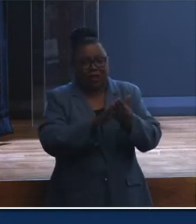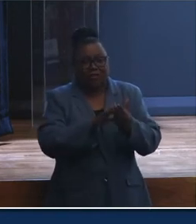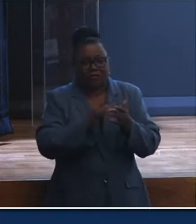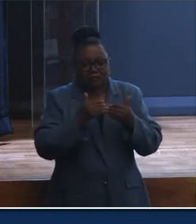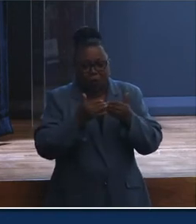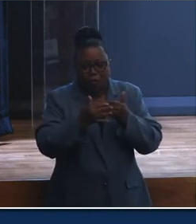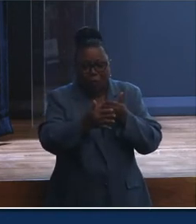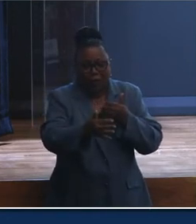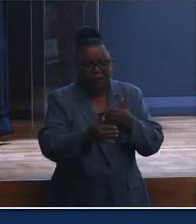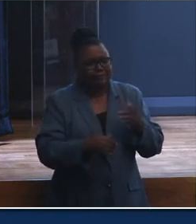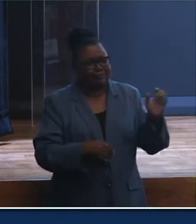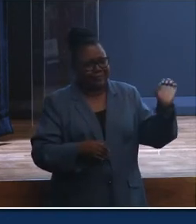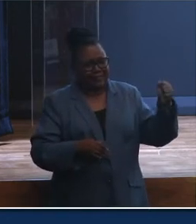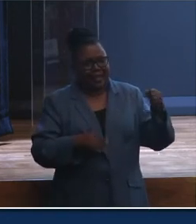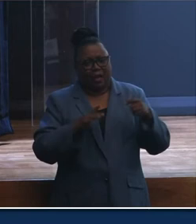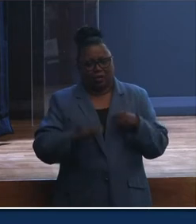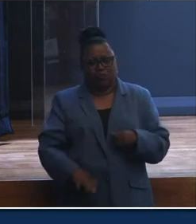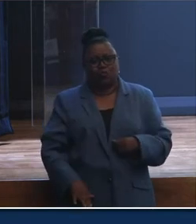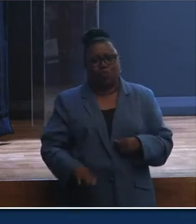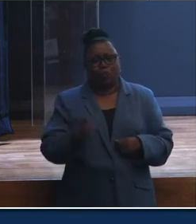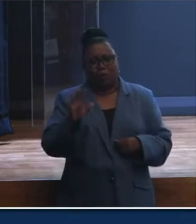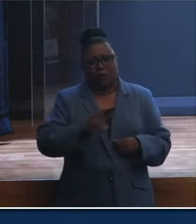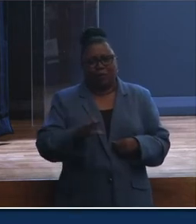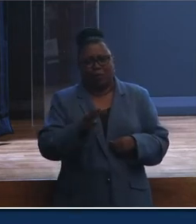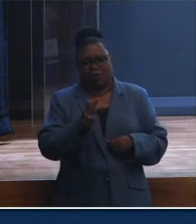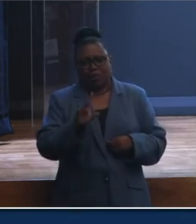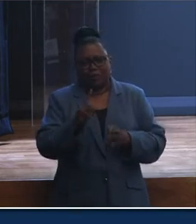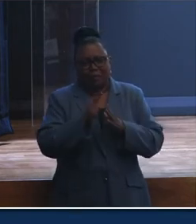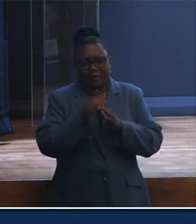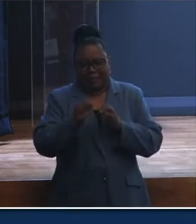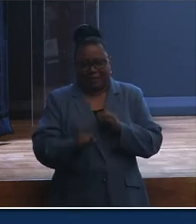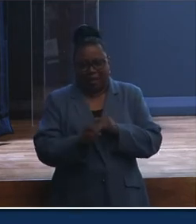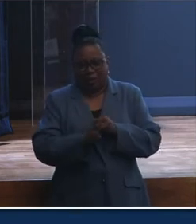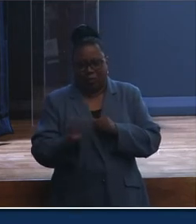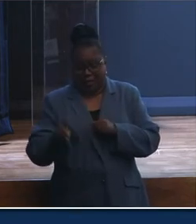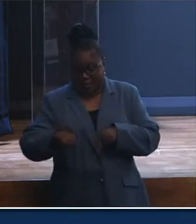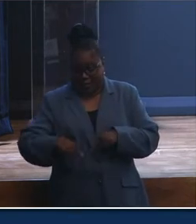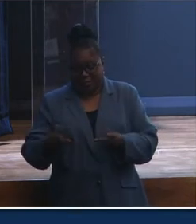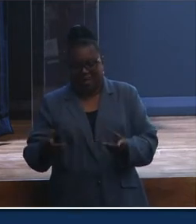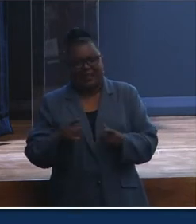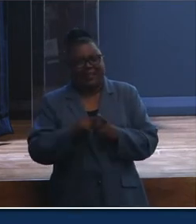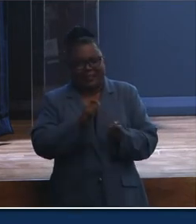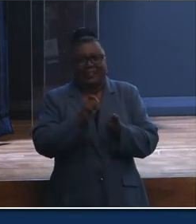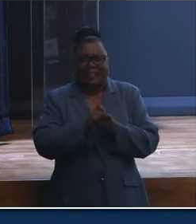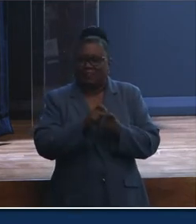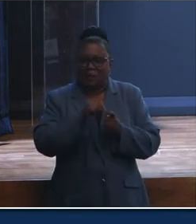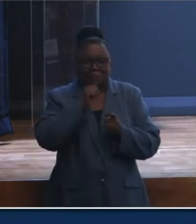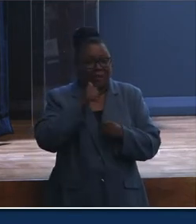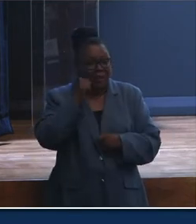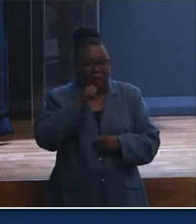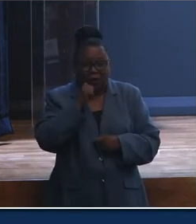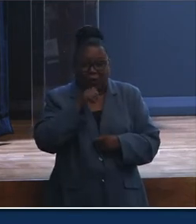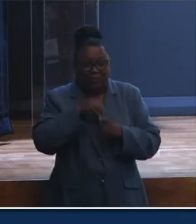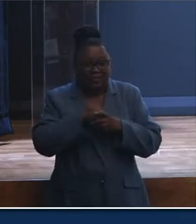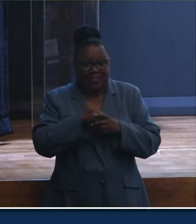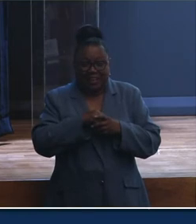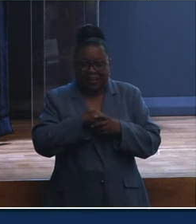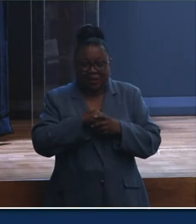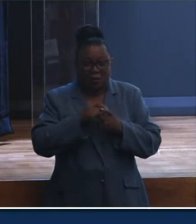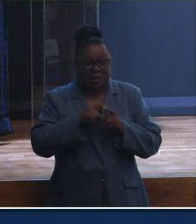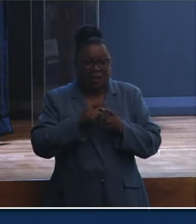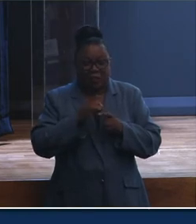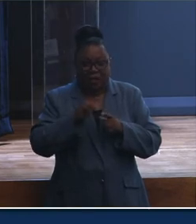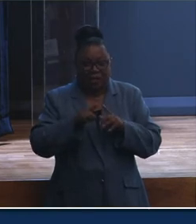along the way. Yeah, growing up roughly 45 minutes southwest of here, there definitely weren't many girls in the rink when I